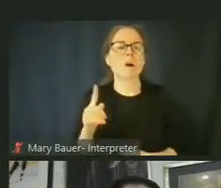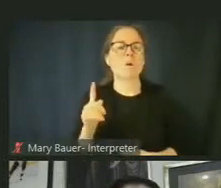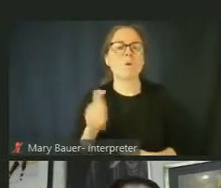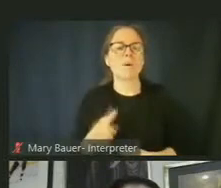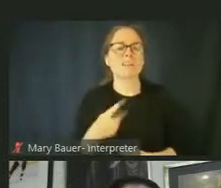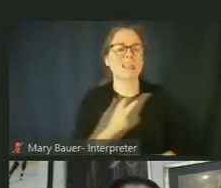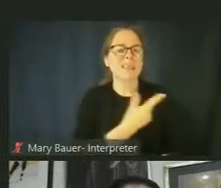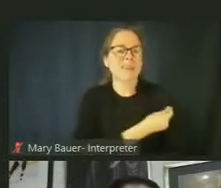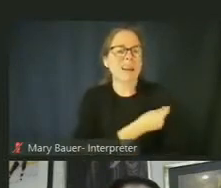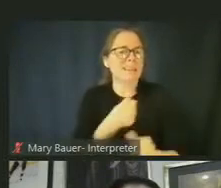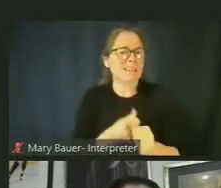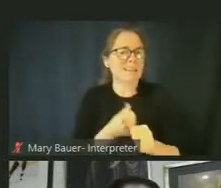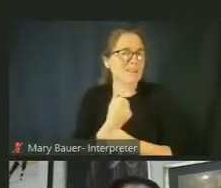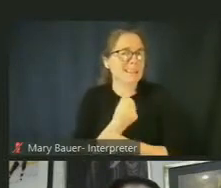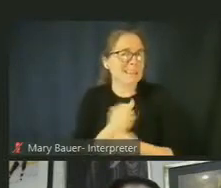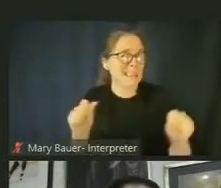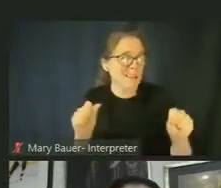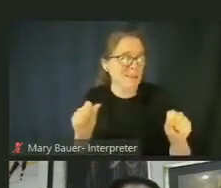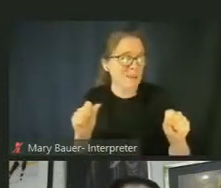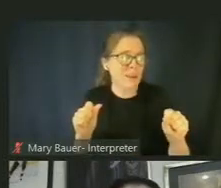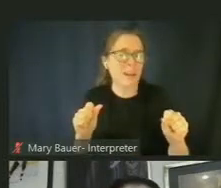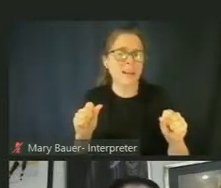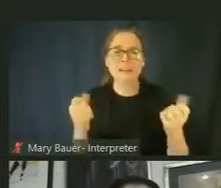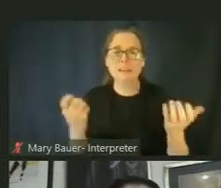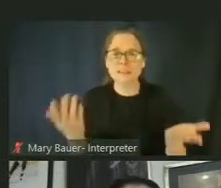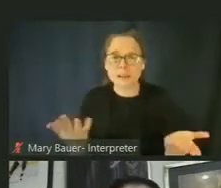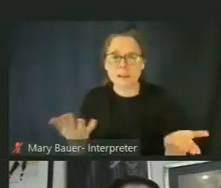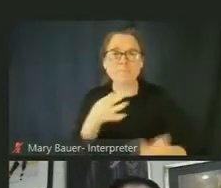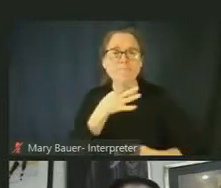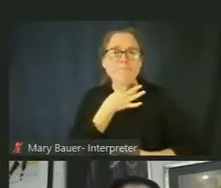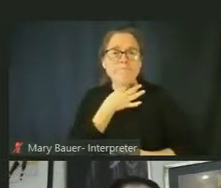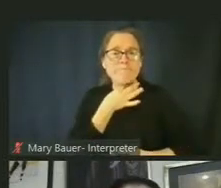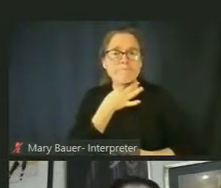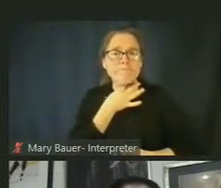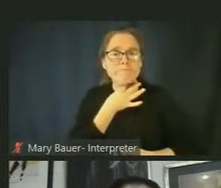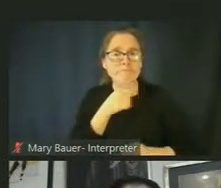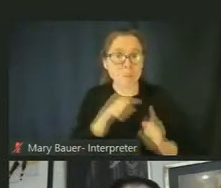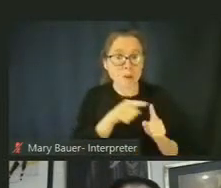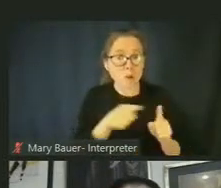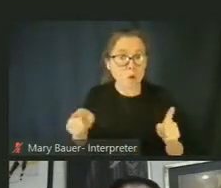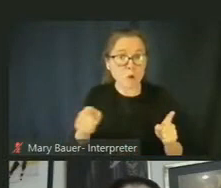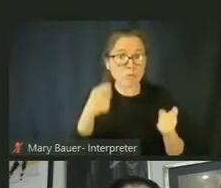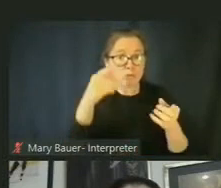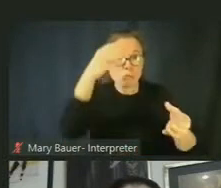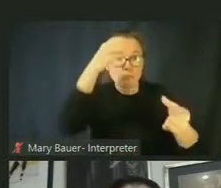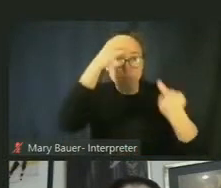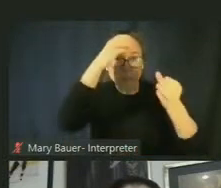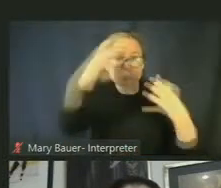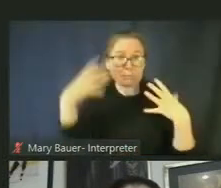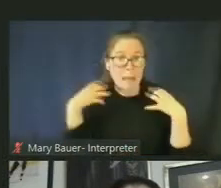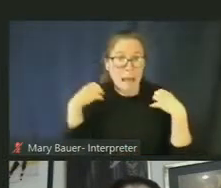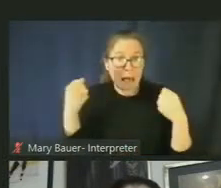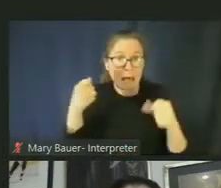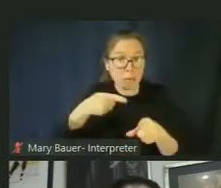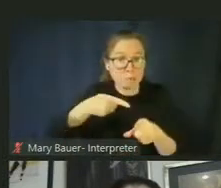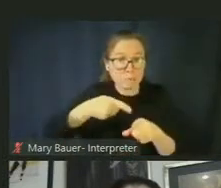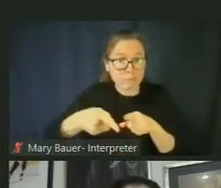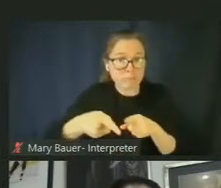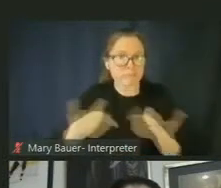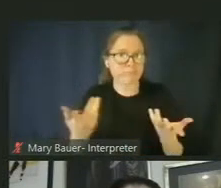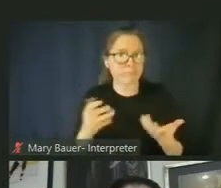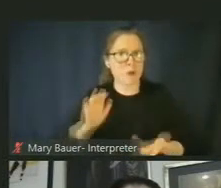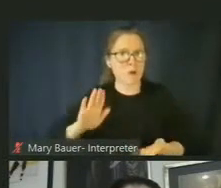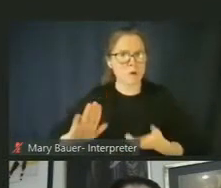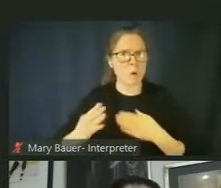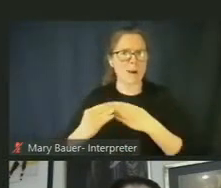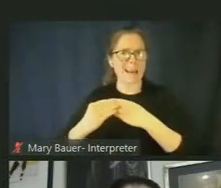think that one of the questions I have for you as experts, as health experts, what advice do you